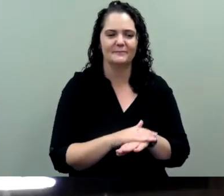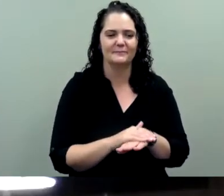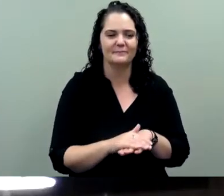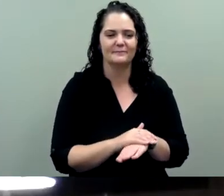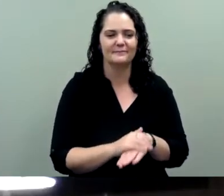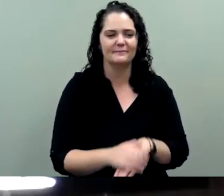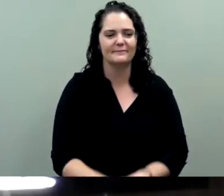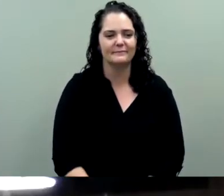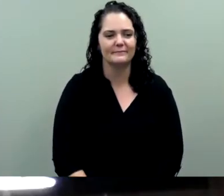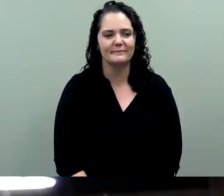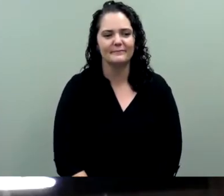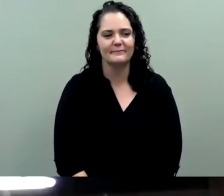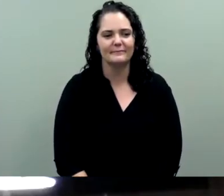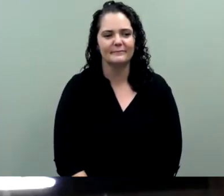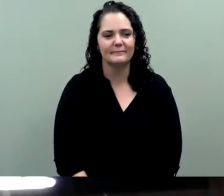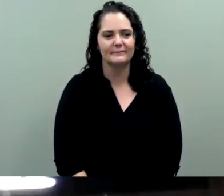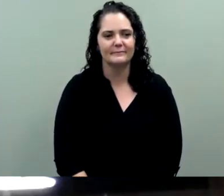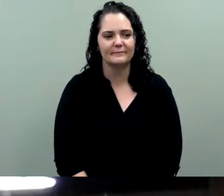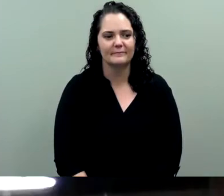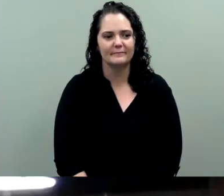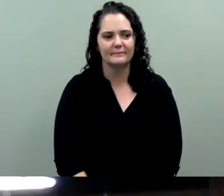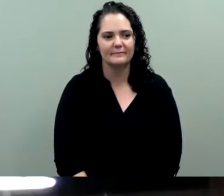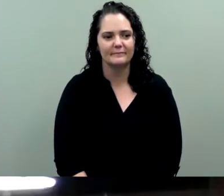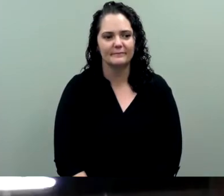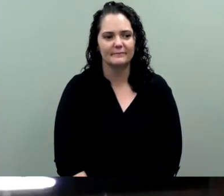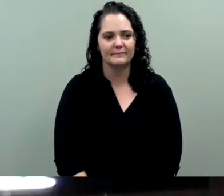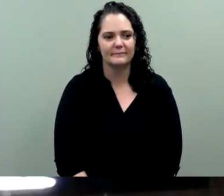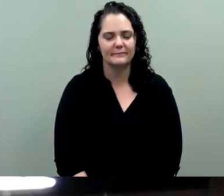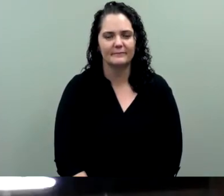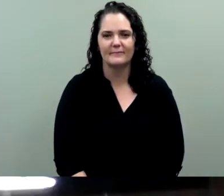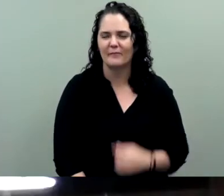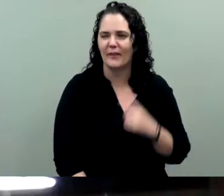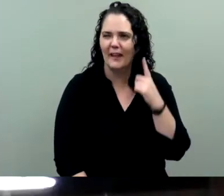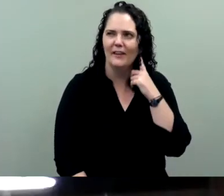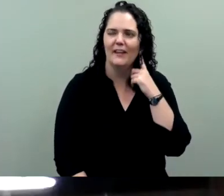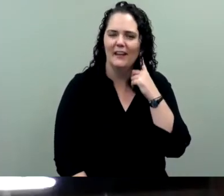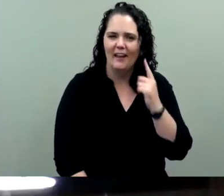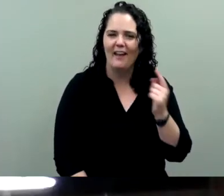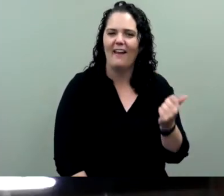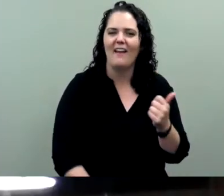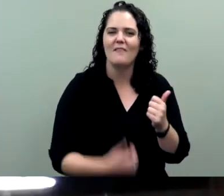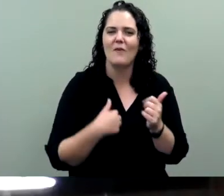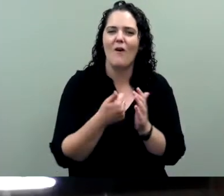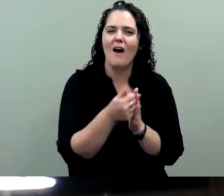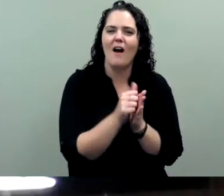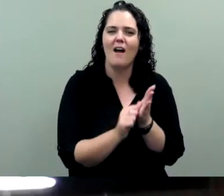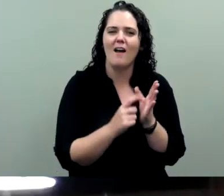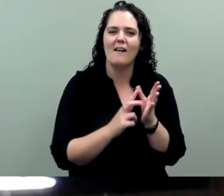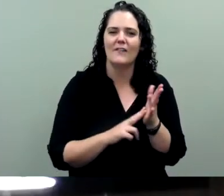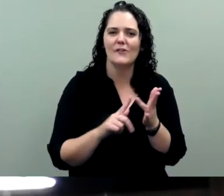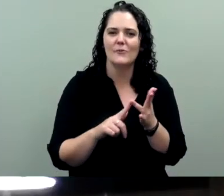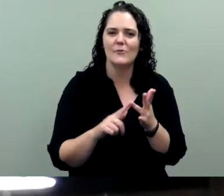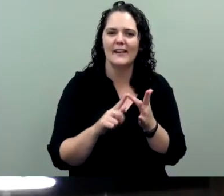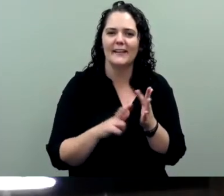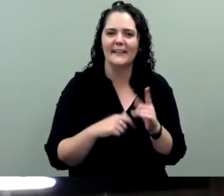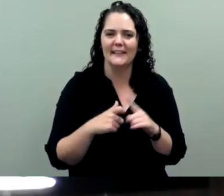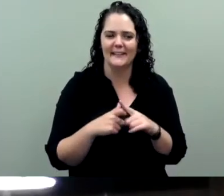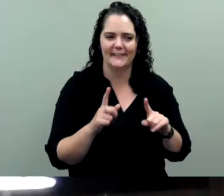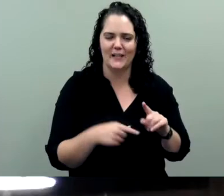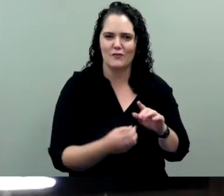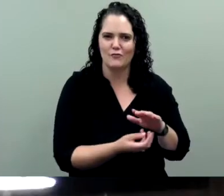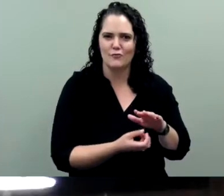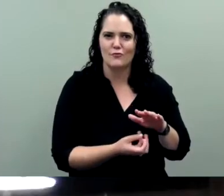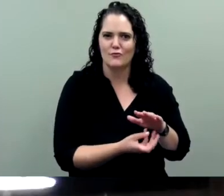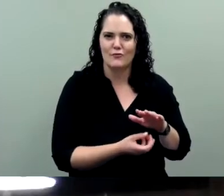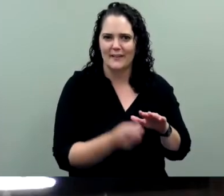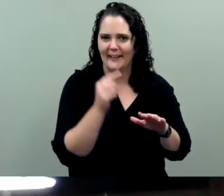All right, I can hear my avocado ink is just simmering away over there. It's doing so well. Okay, there. And then I'm also